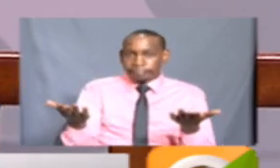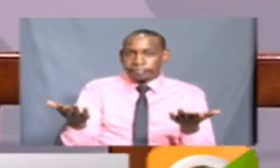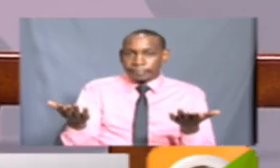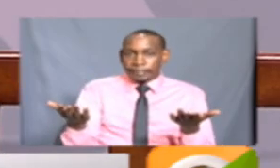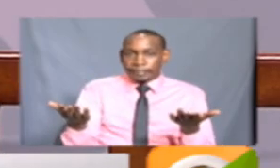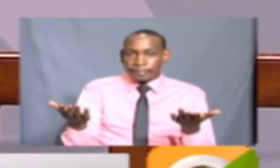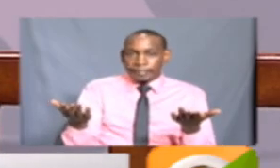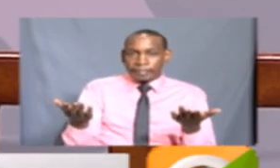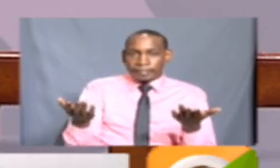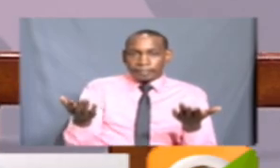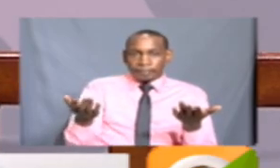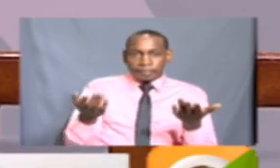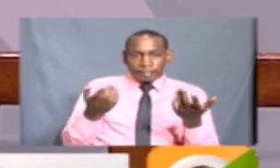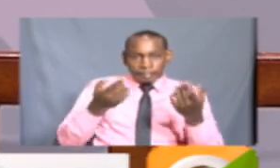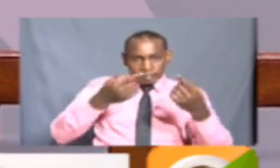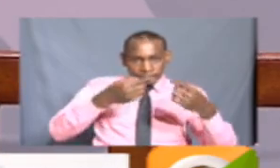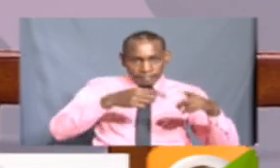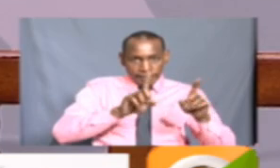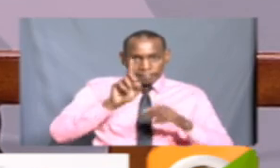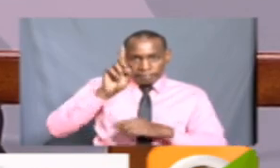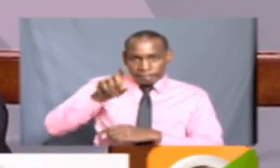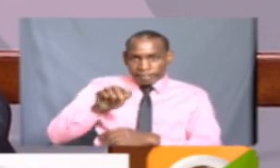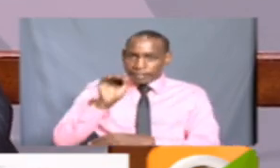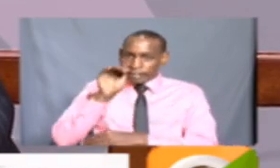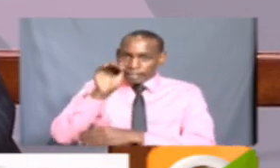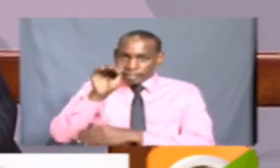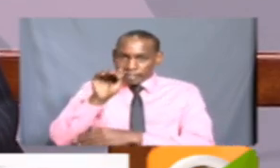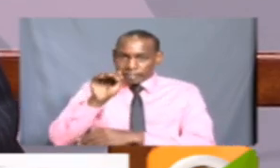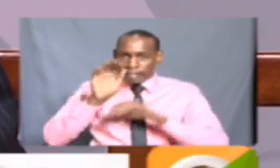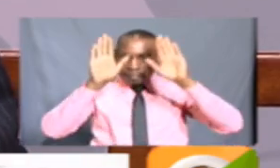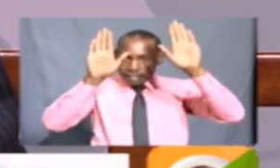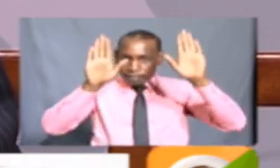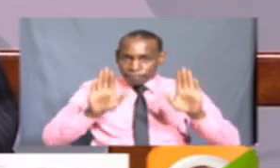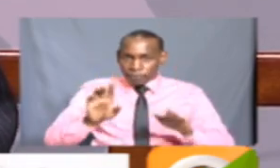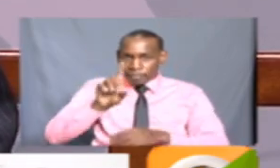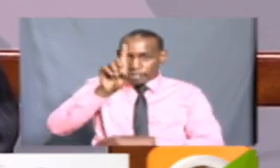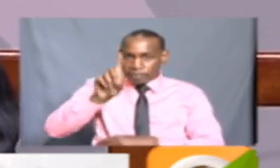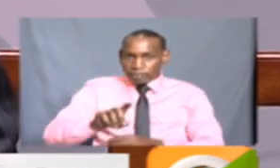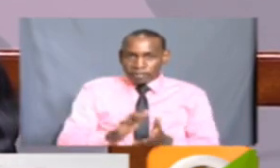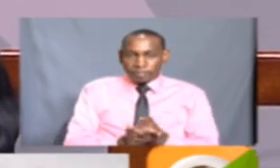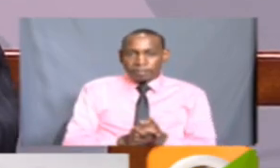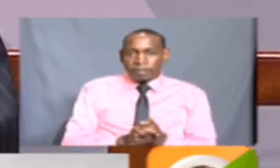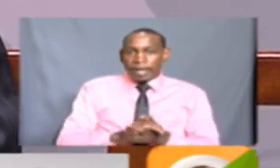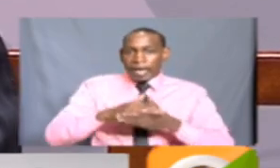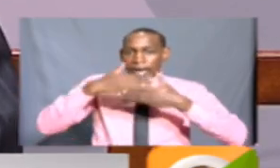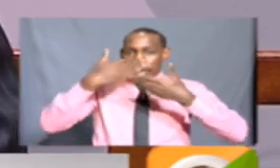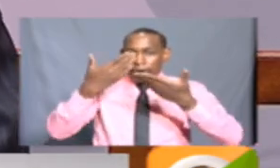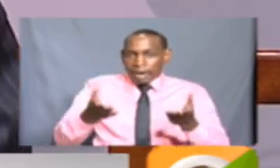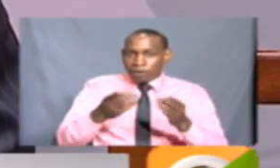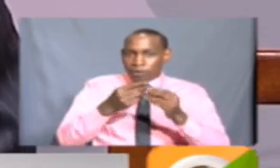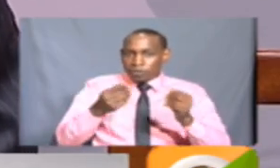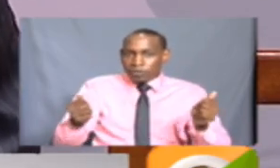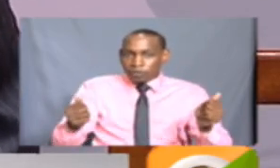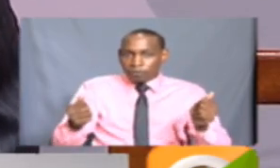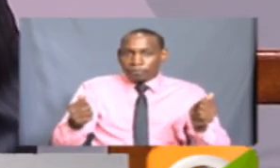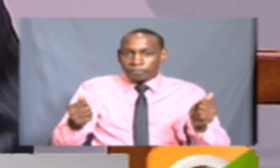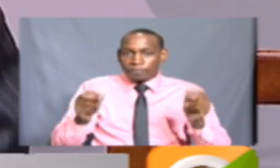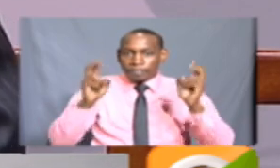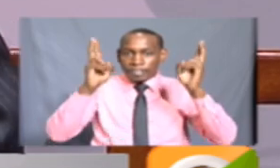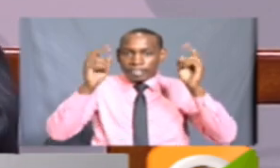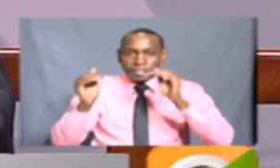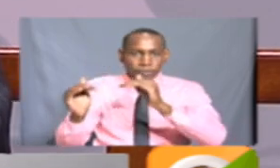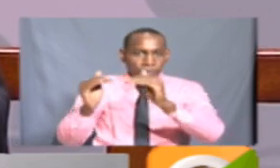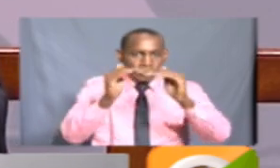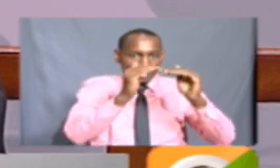one must ask the foundational question: how does it address the issue of democracy? Because